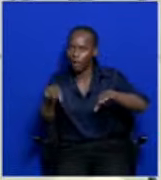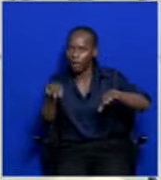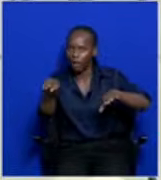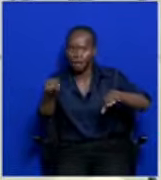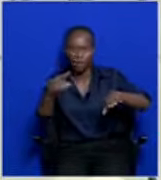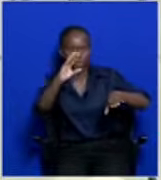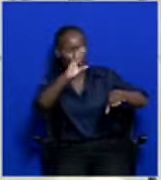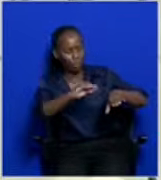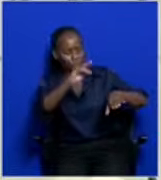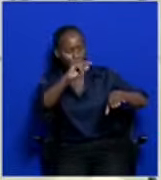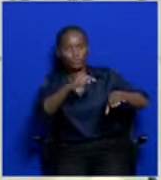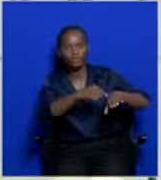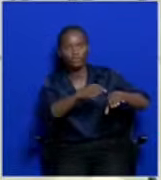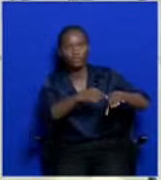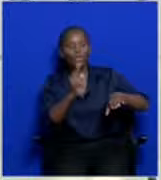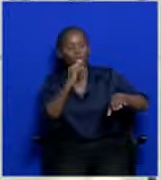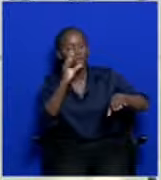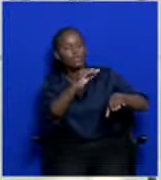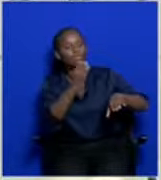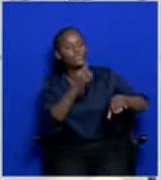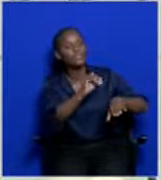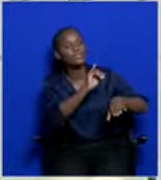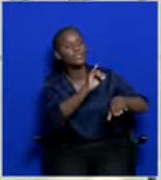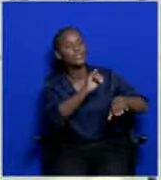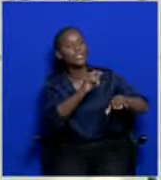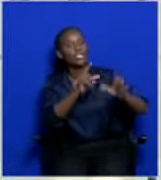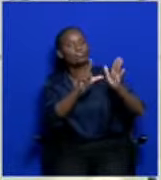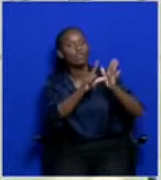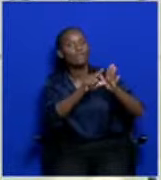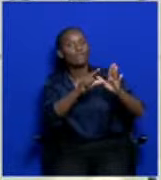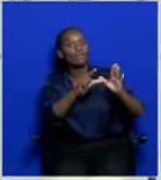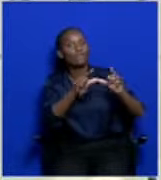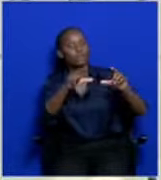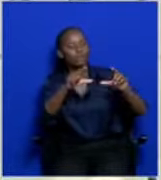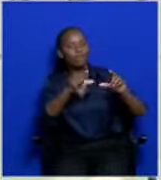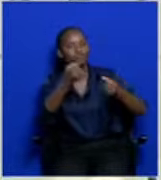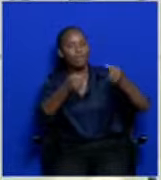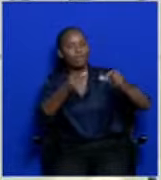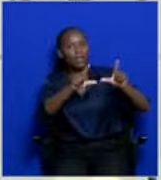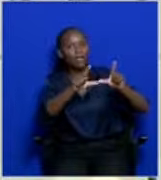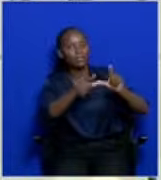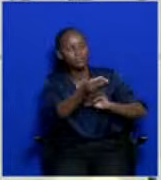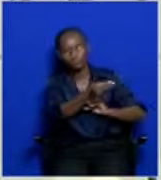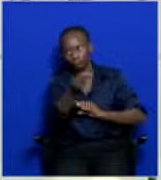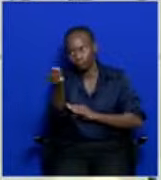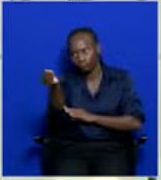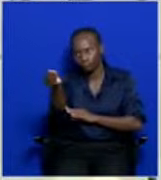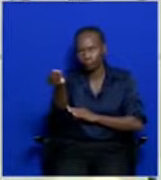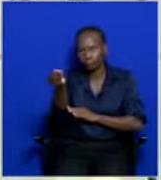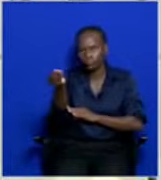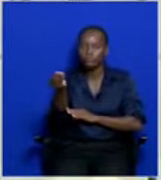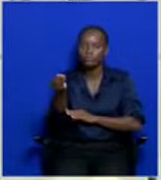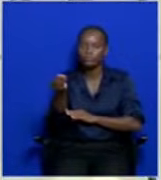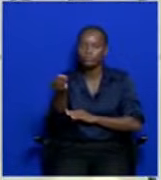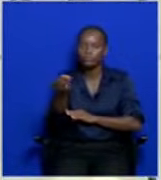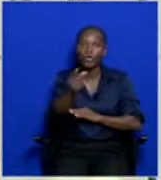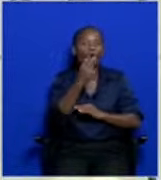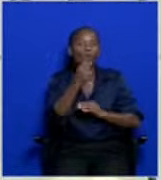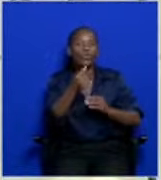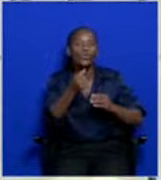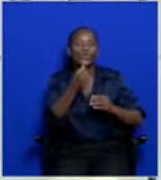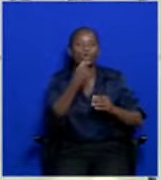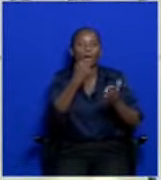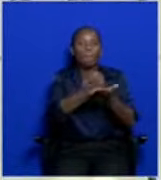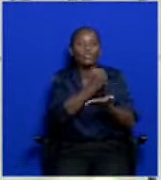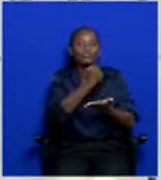identification. The complainant provided his Congolese passport. The officers informed him that